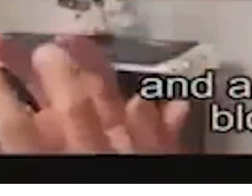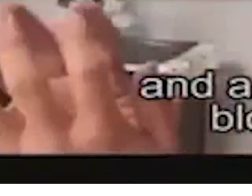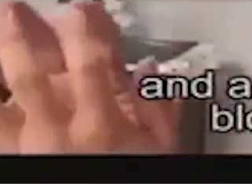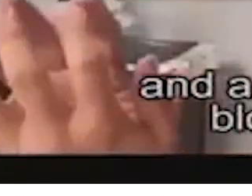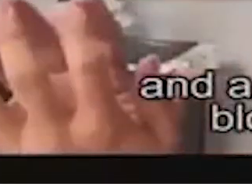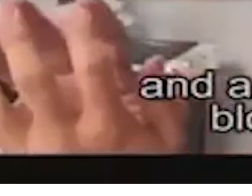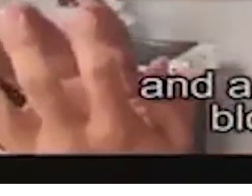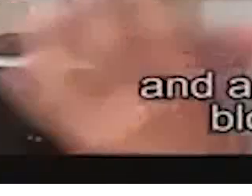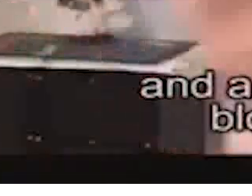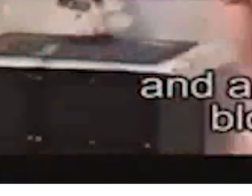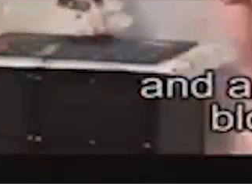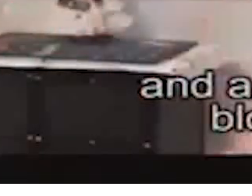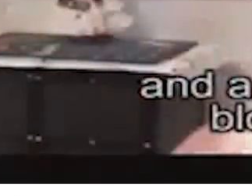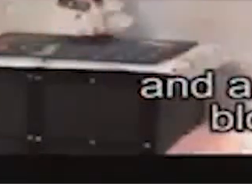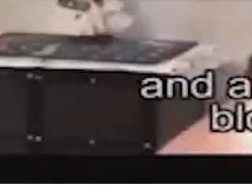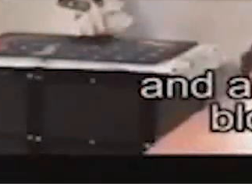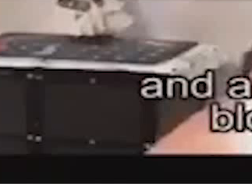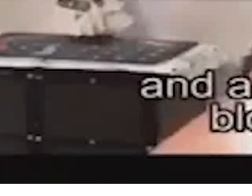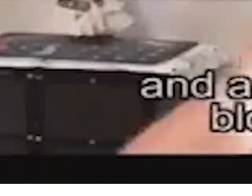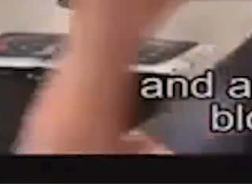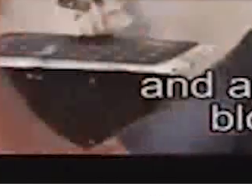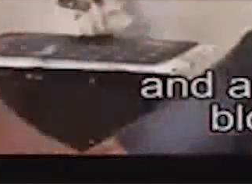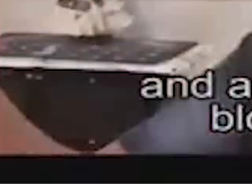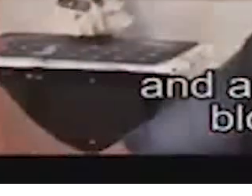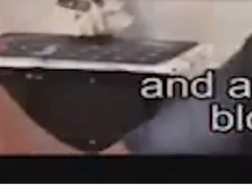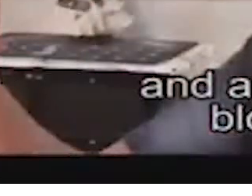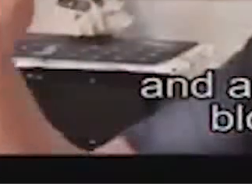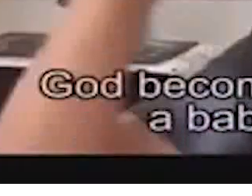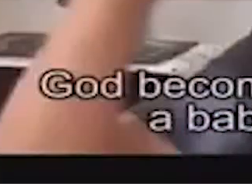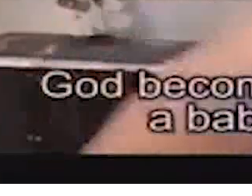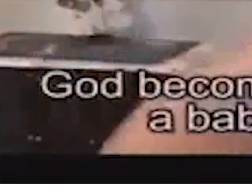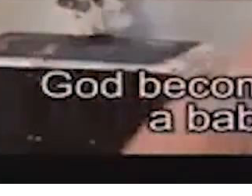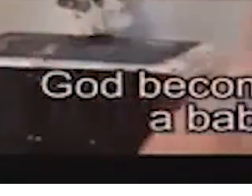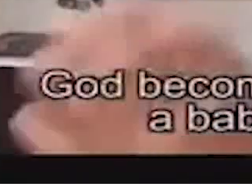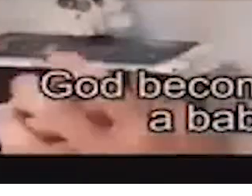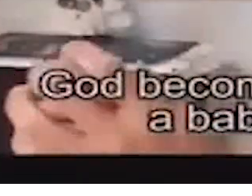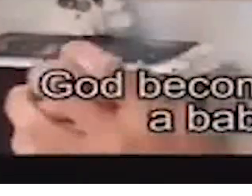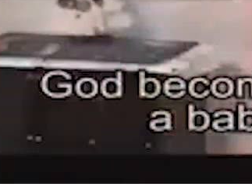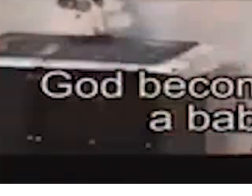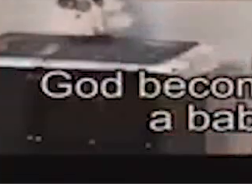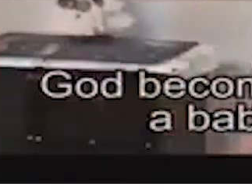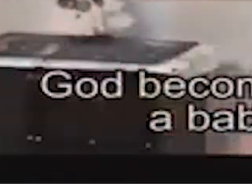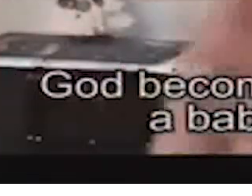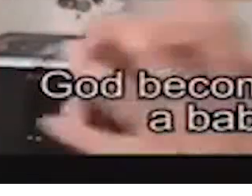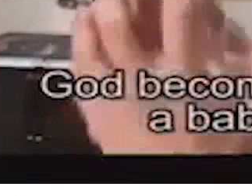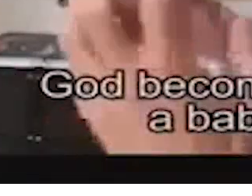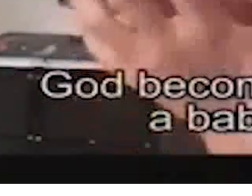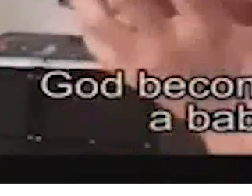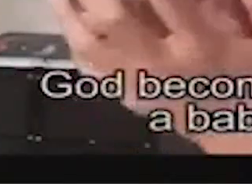a 14-year-old girl, to just blows your mind, like God becoming a fetus,